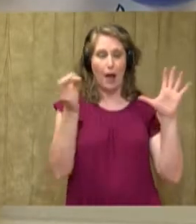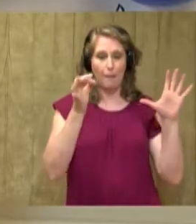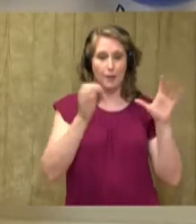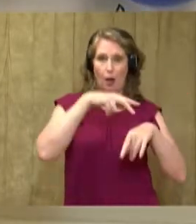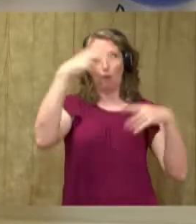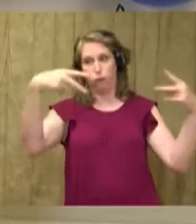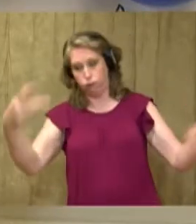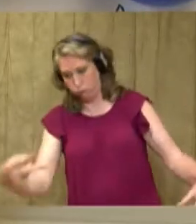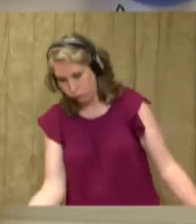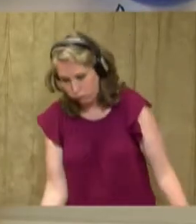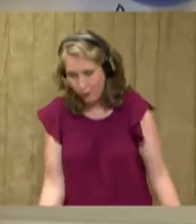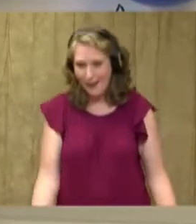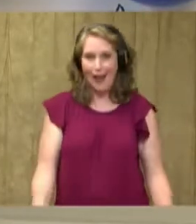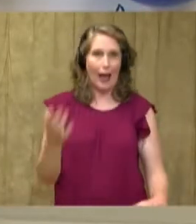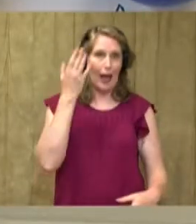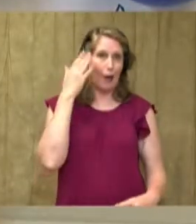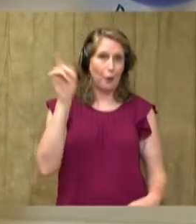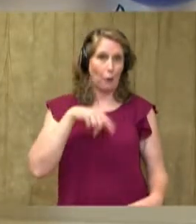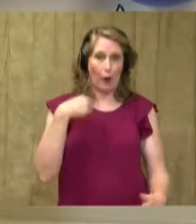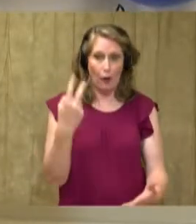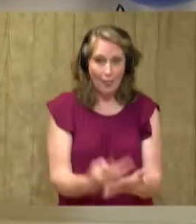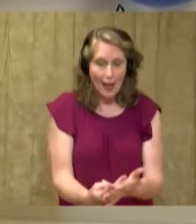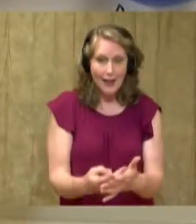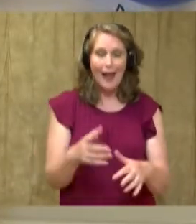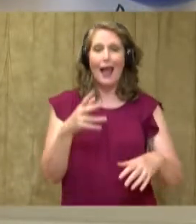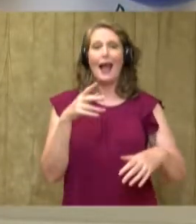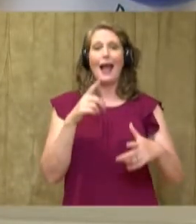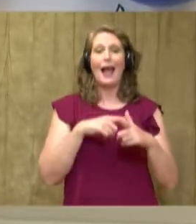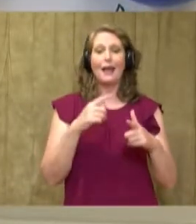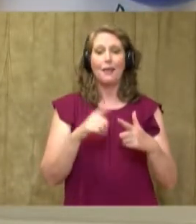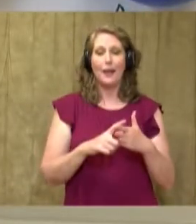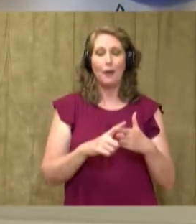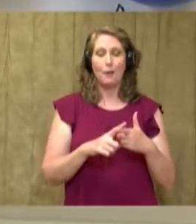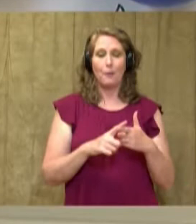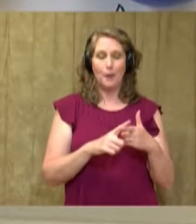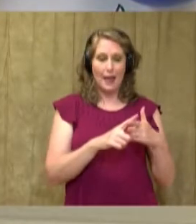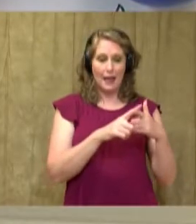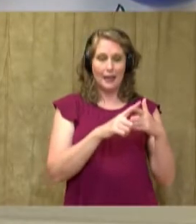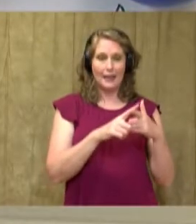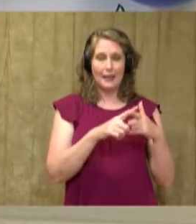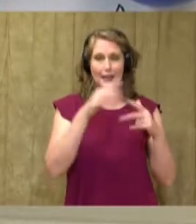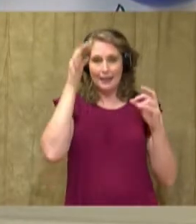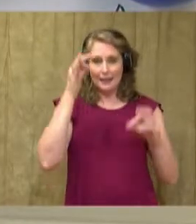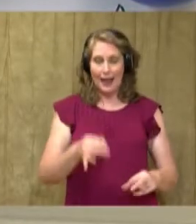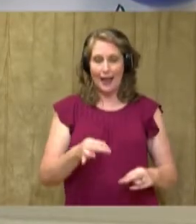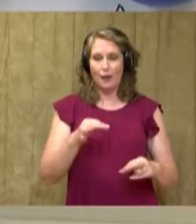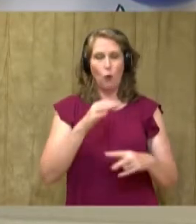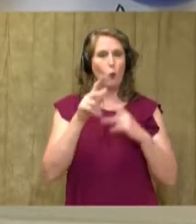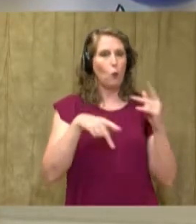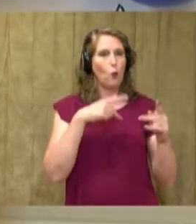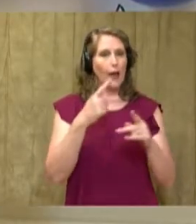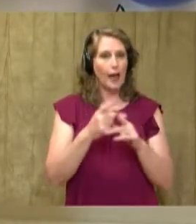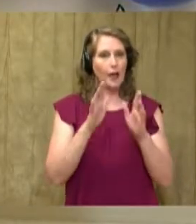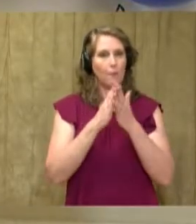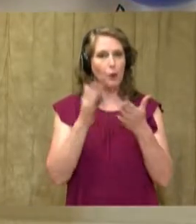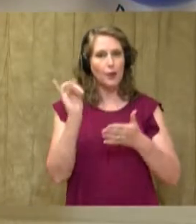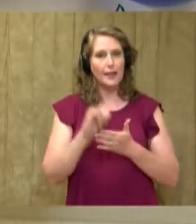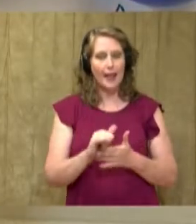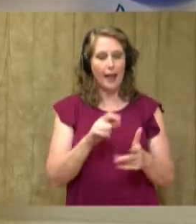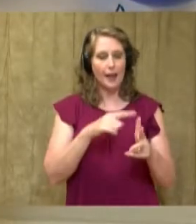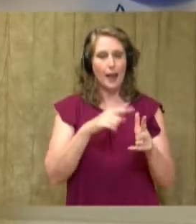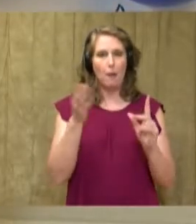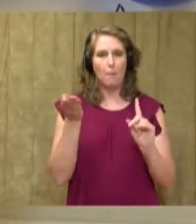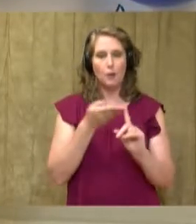going to land, but it's going to fly out of the rain cloud, okay? And then we are going to sort them under either persuade, inform,